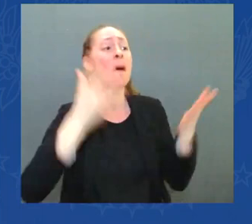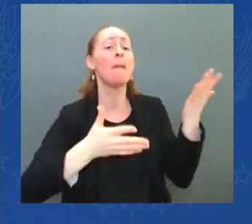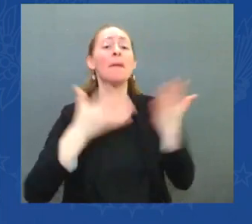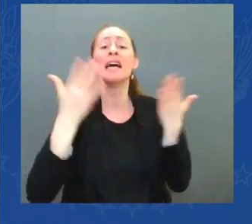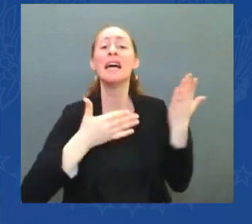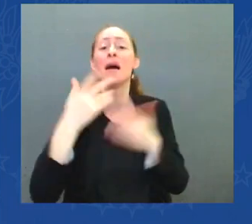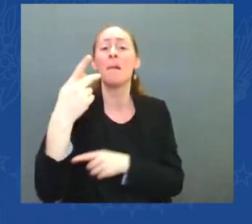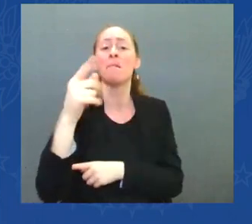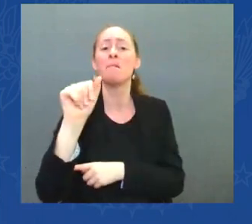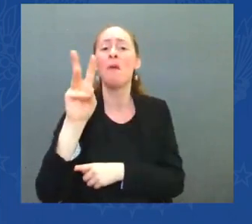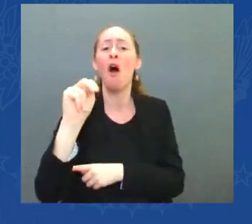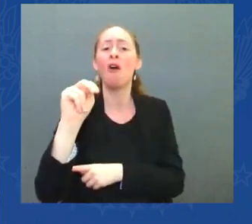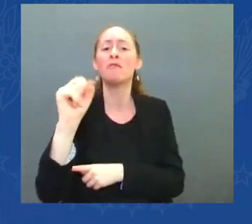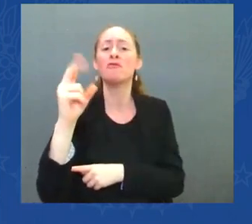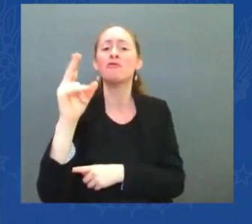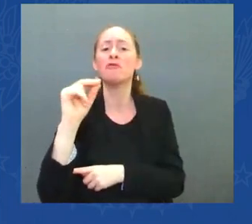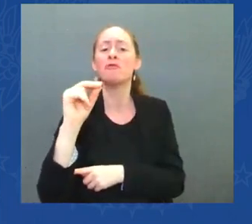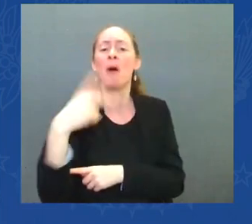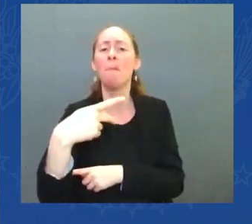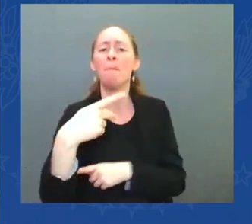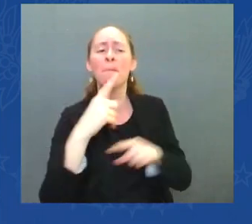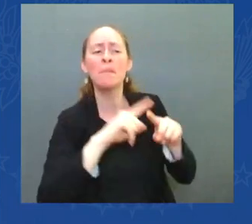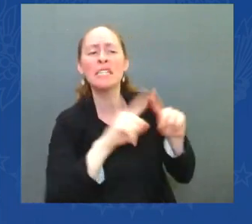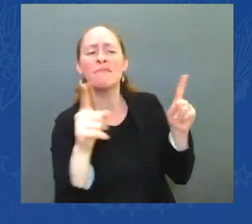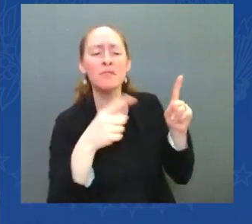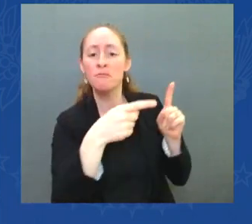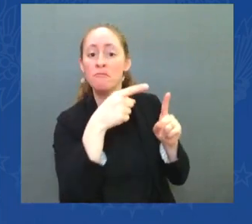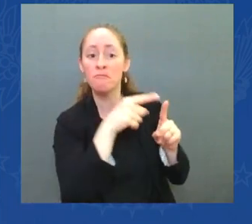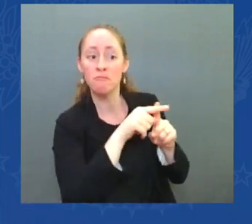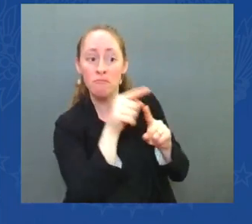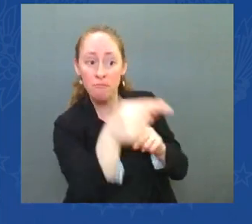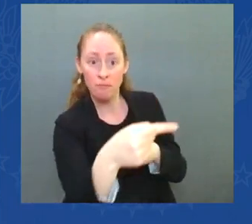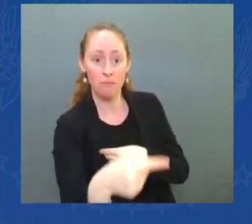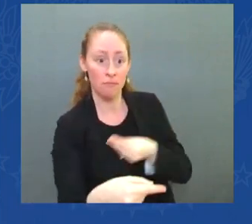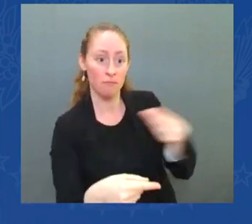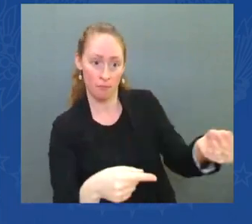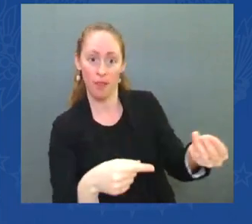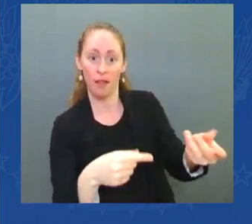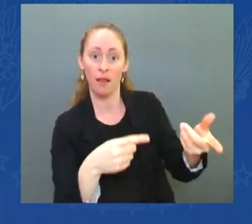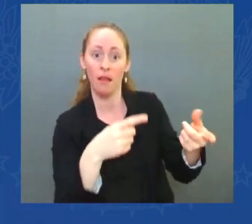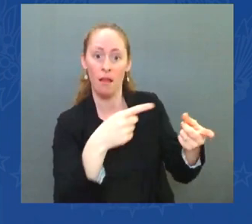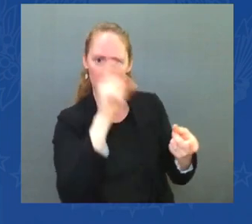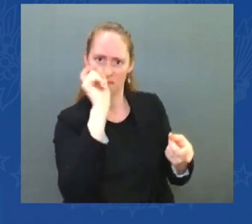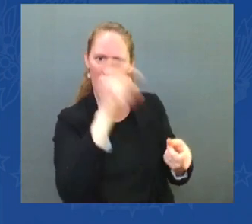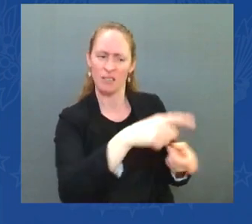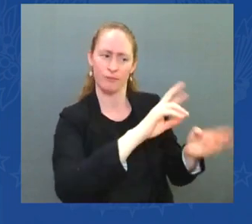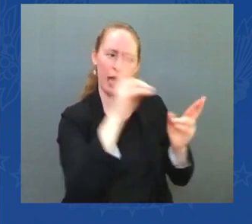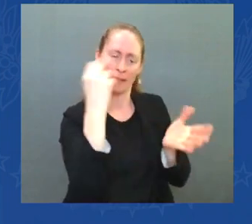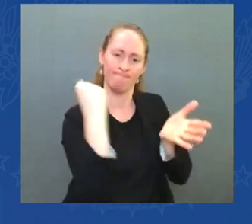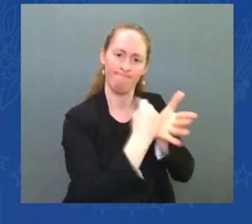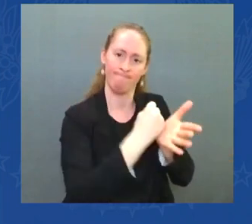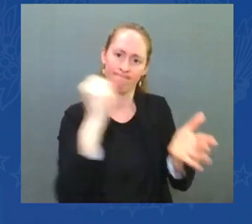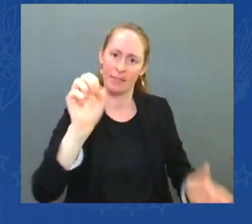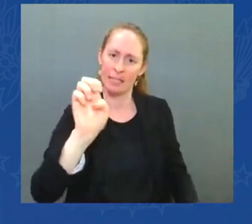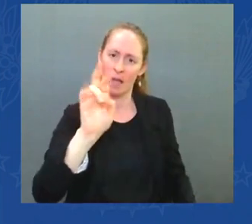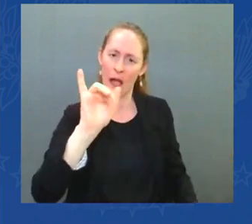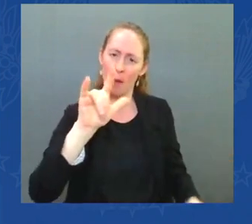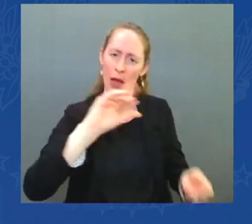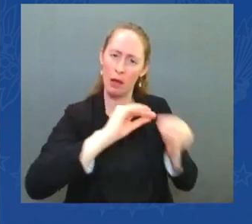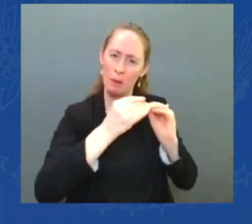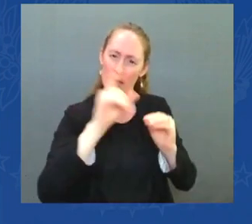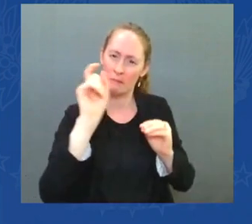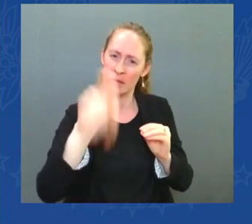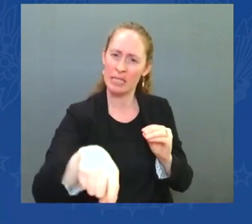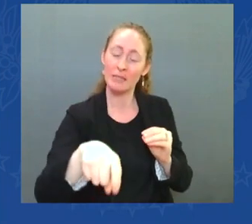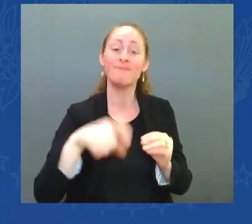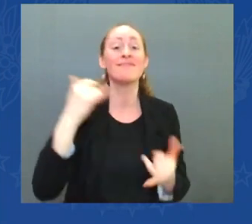it. All of a sudden, it's no longer a ghost. It has a return address. And it's